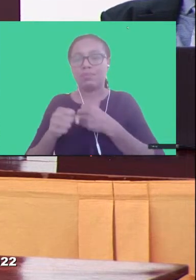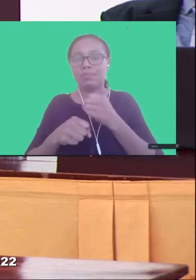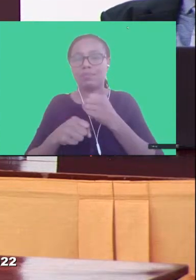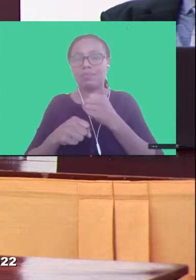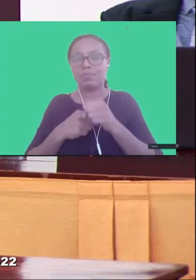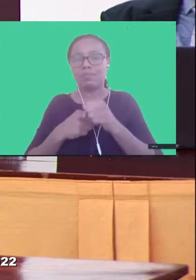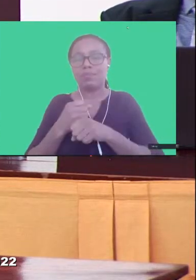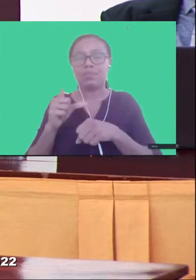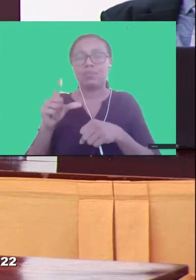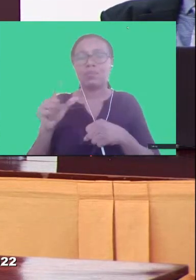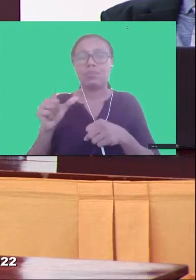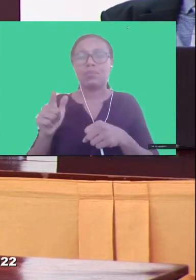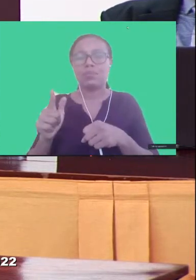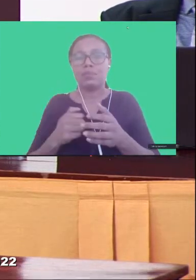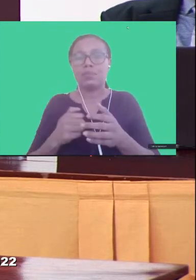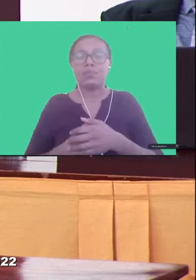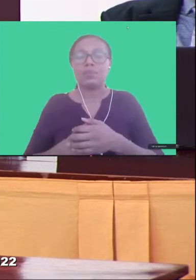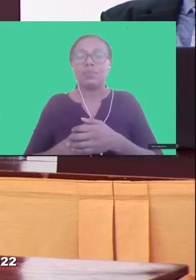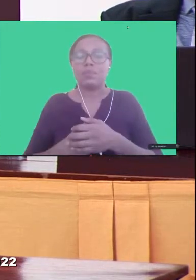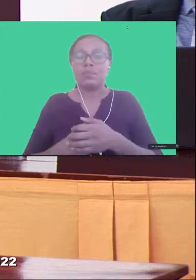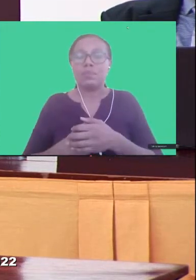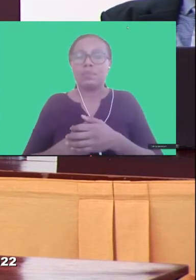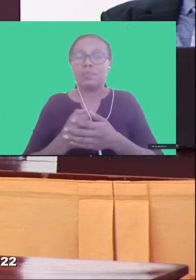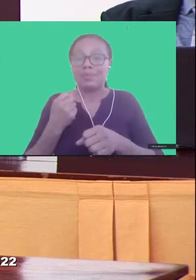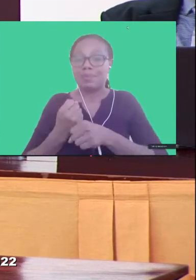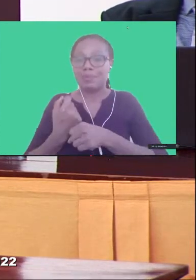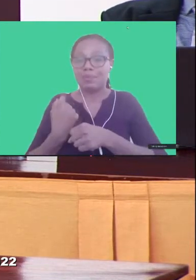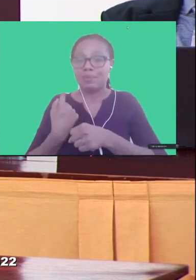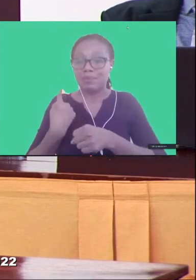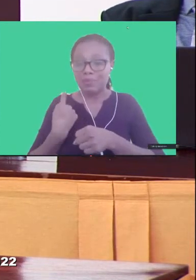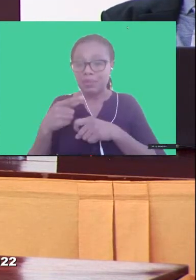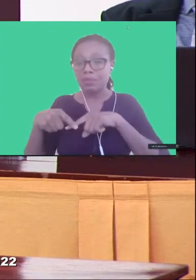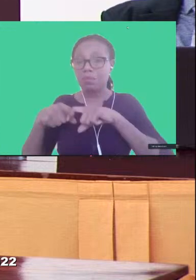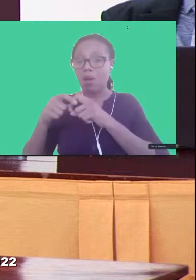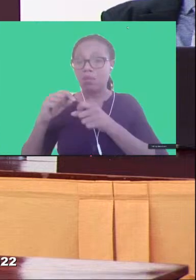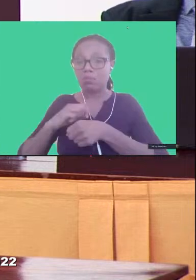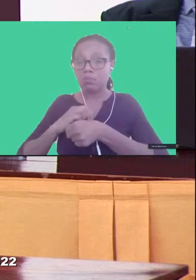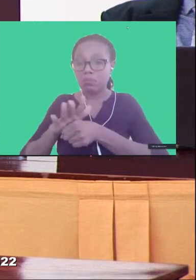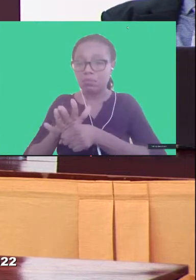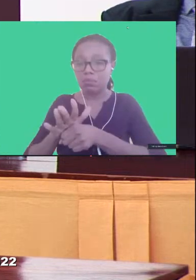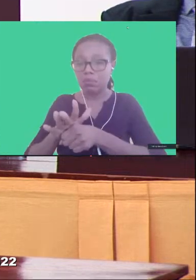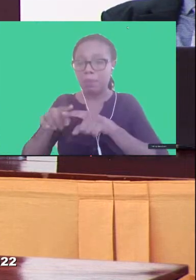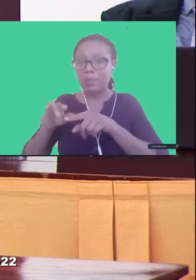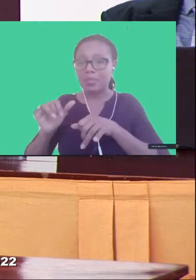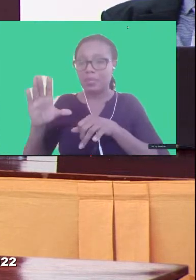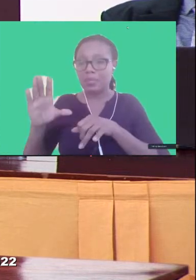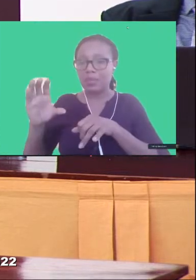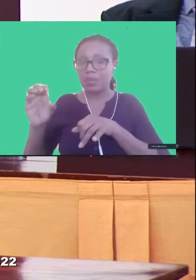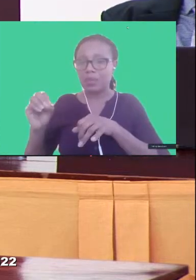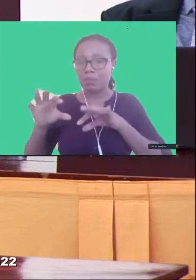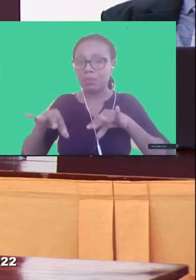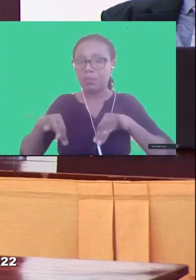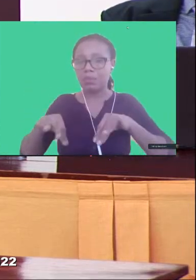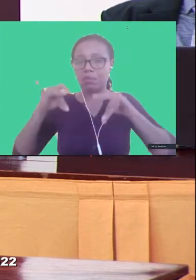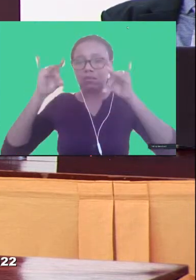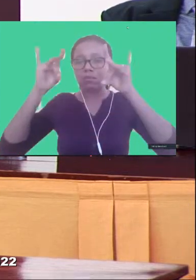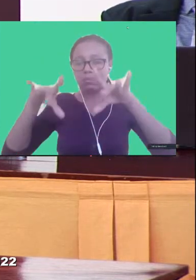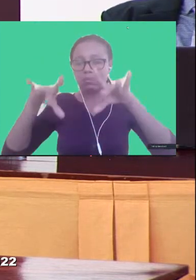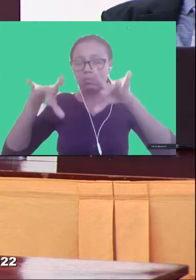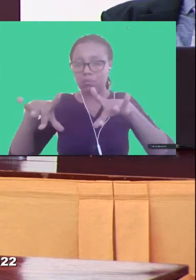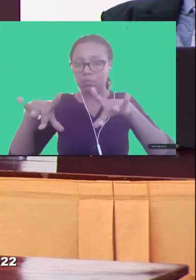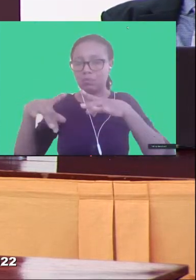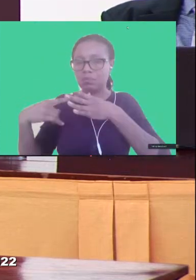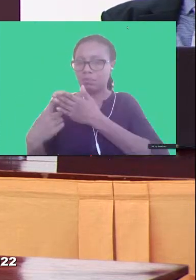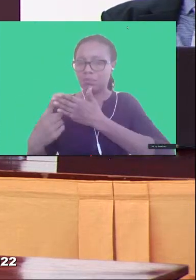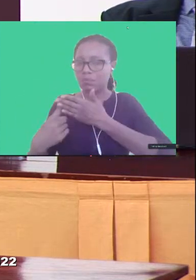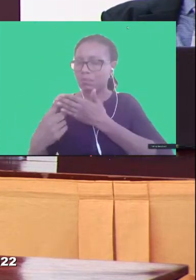were negotiating with the company to determine ways in which we could improve the exploration work program. We've come up